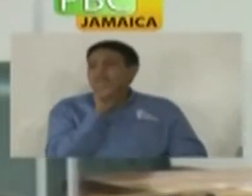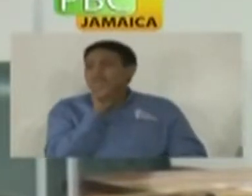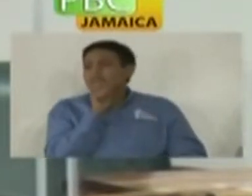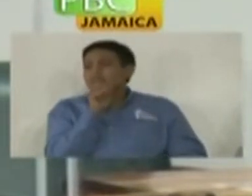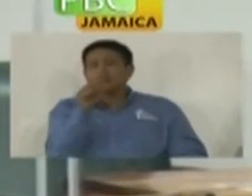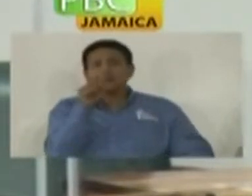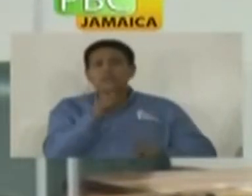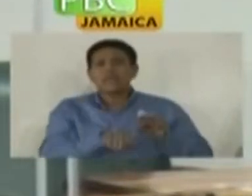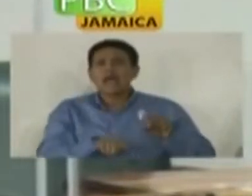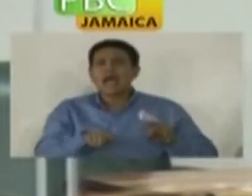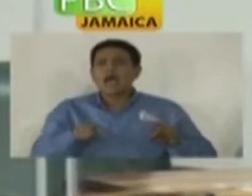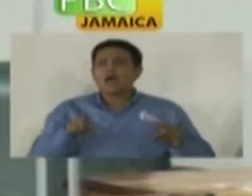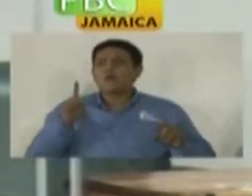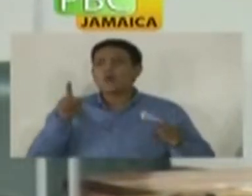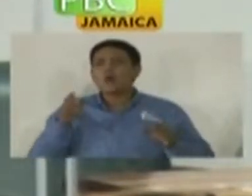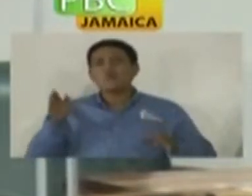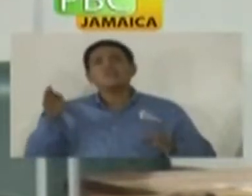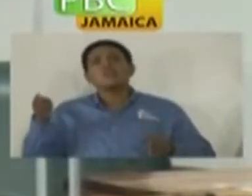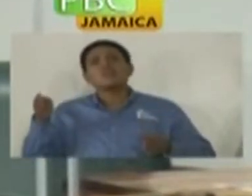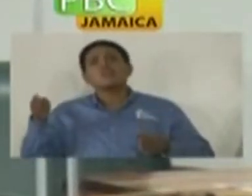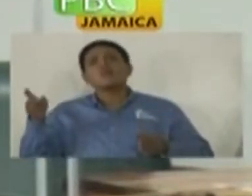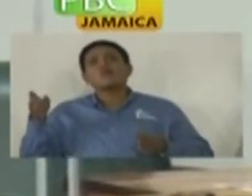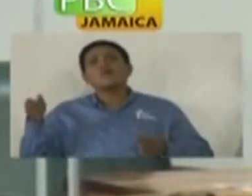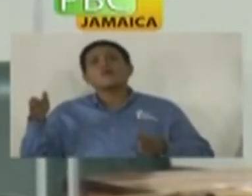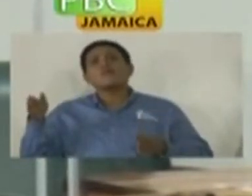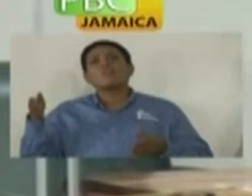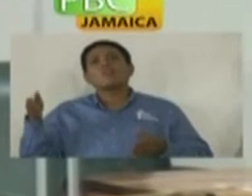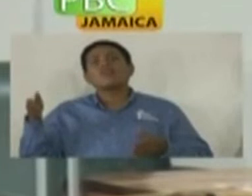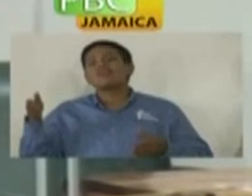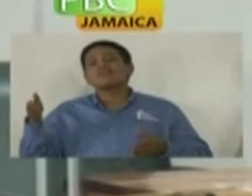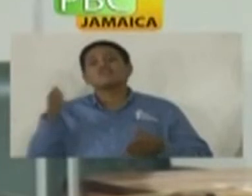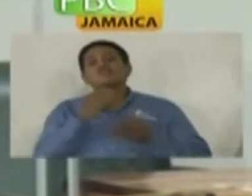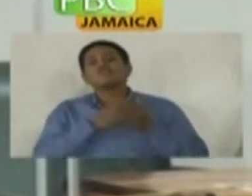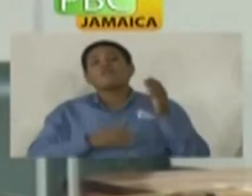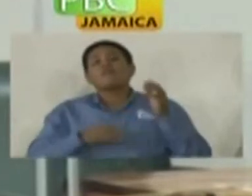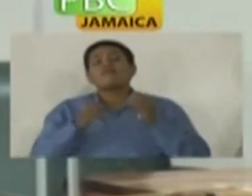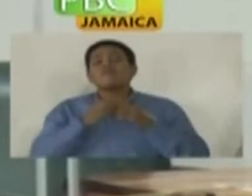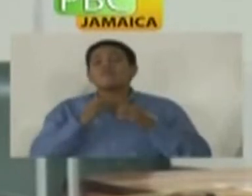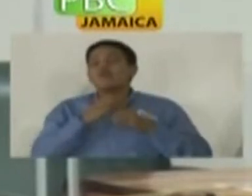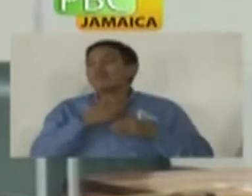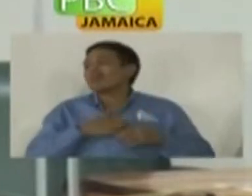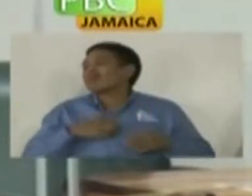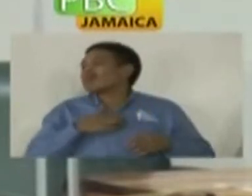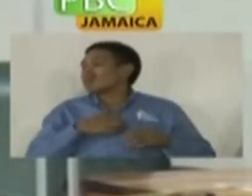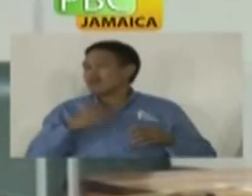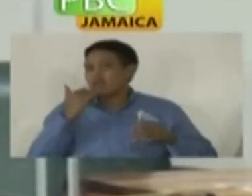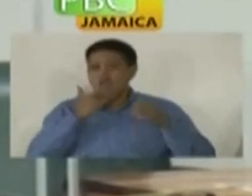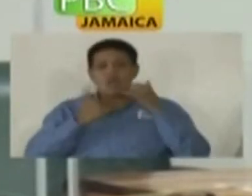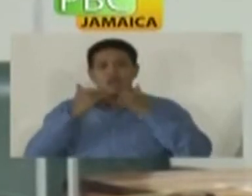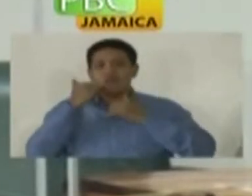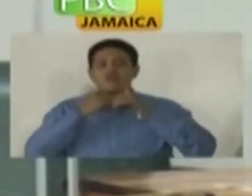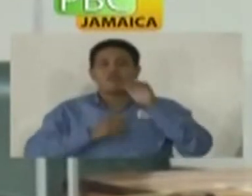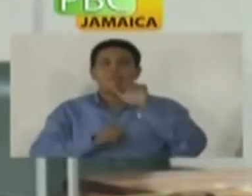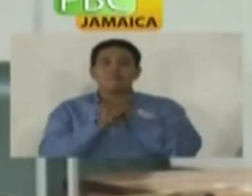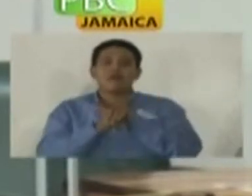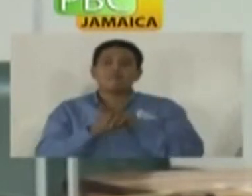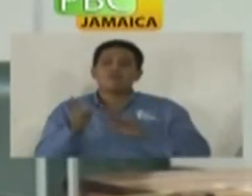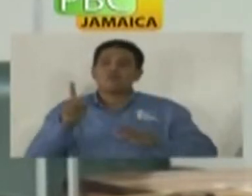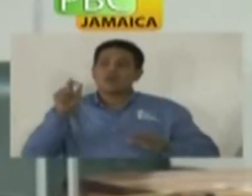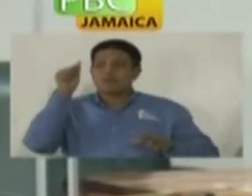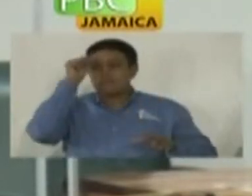It can't be one way. Some of the most egregious errors have happened where